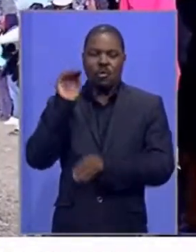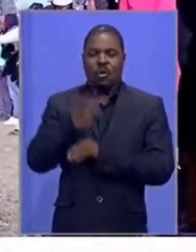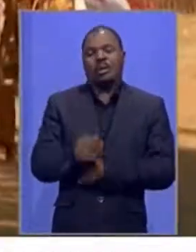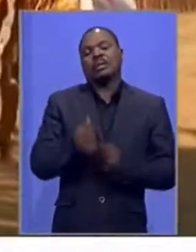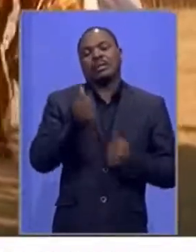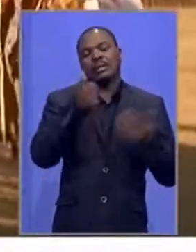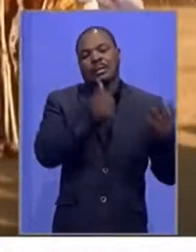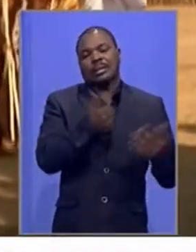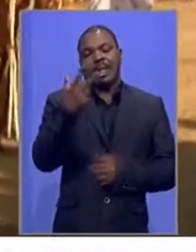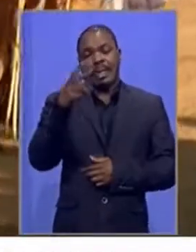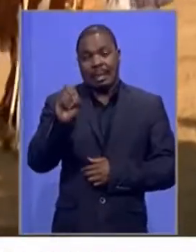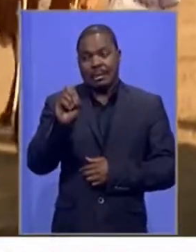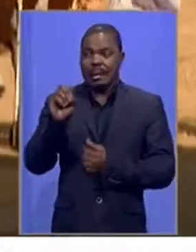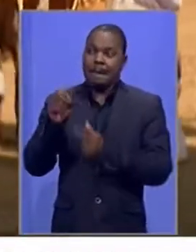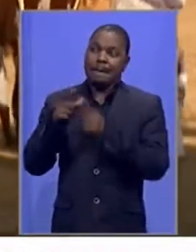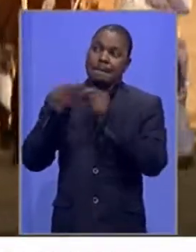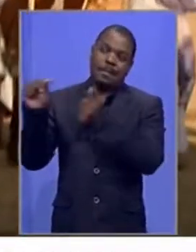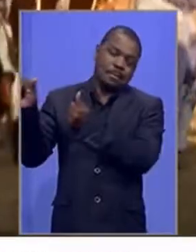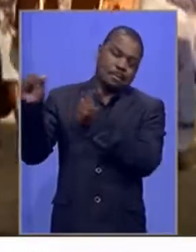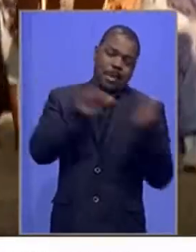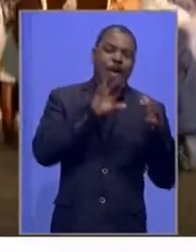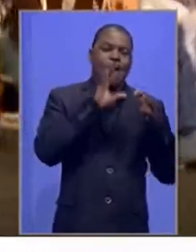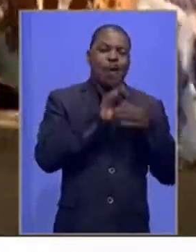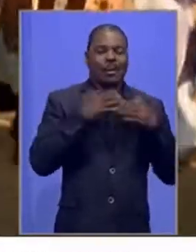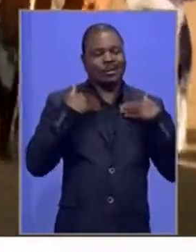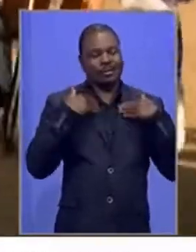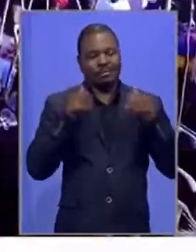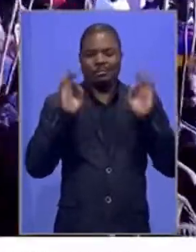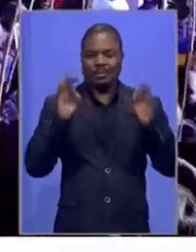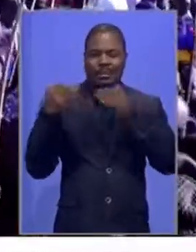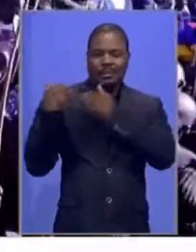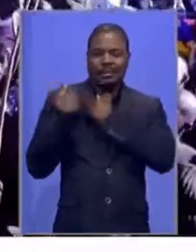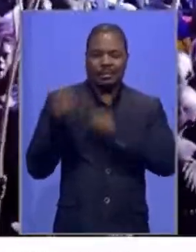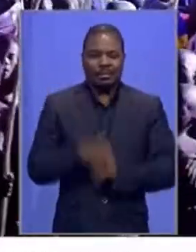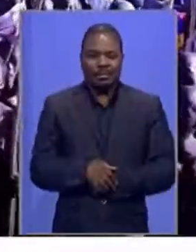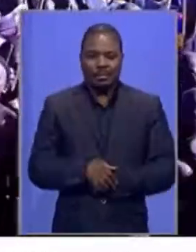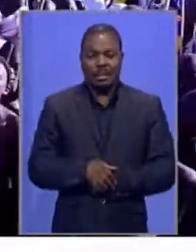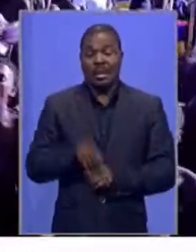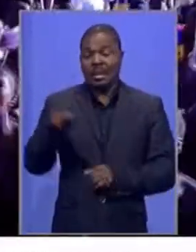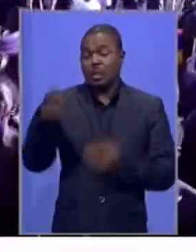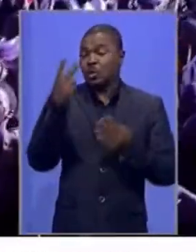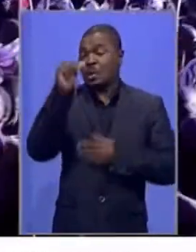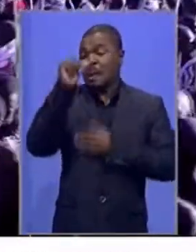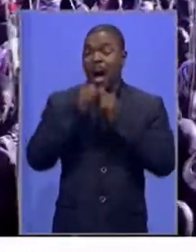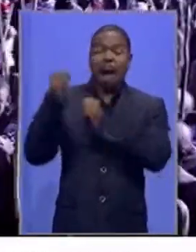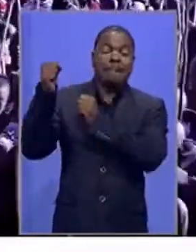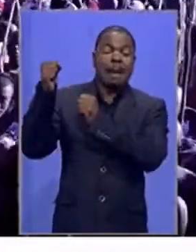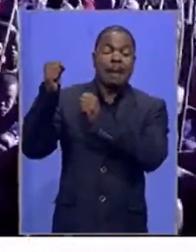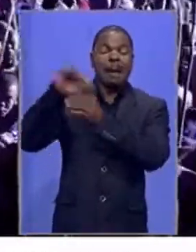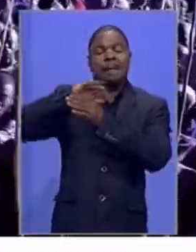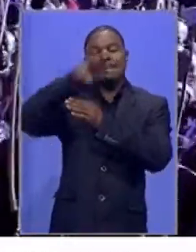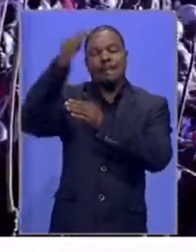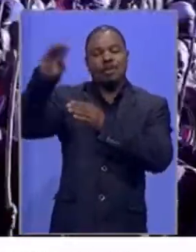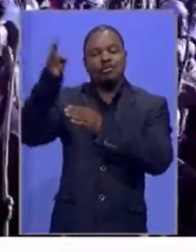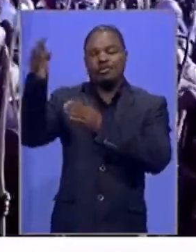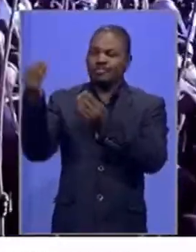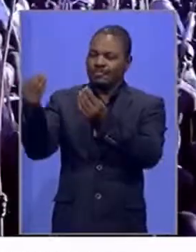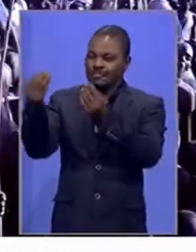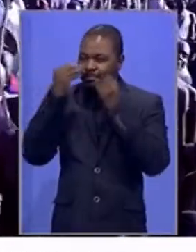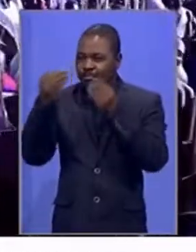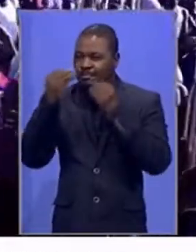16 ba boela magaeng a bona ba bolokegile go tšwa lebollong. Ba tšere dikgwedi tše pedi ka moka ba le ka thabeng go rutwa,